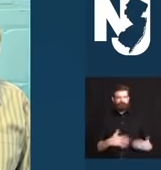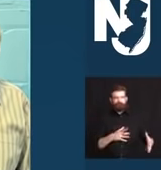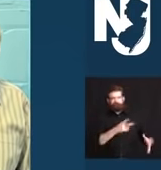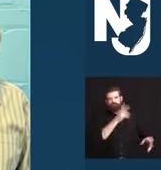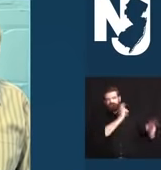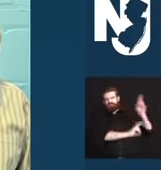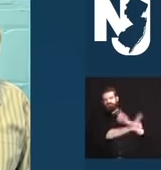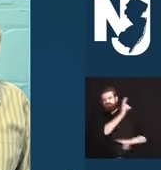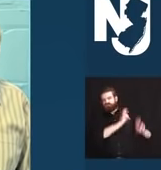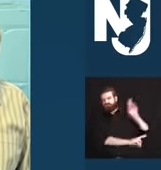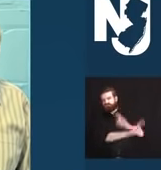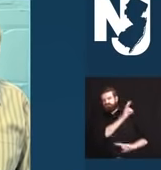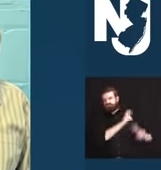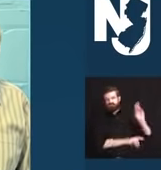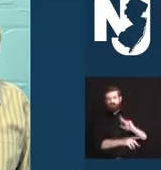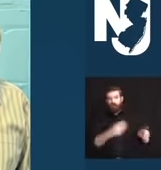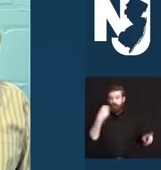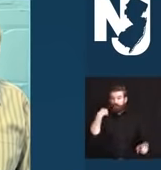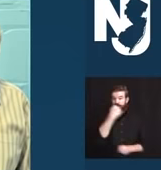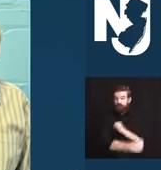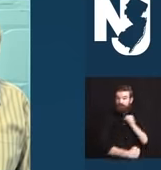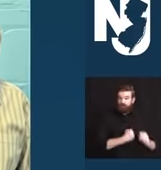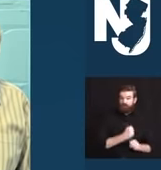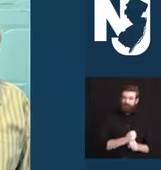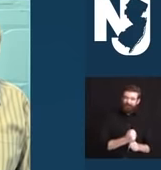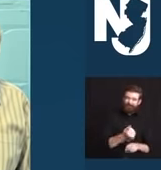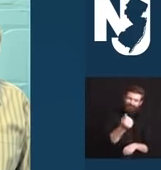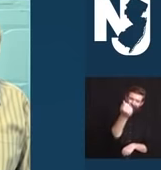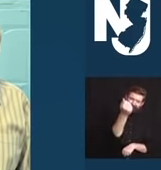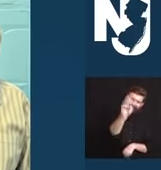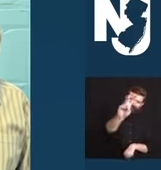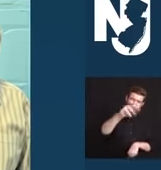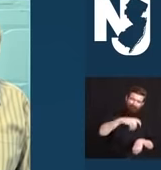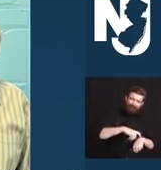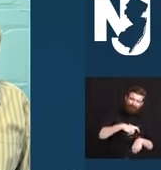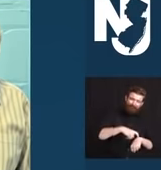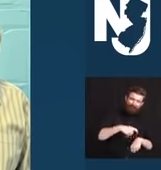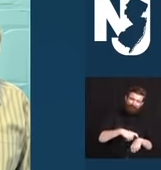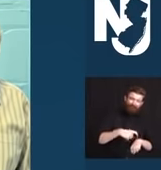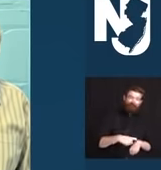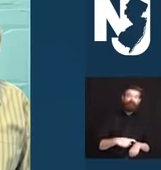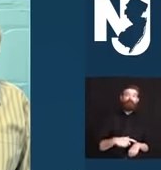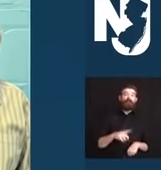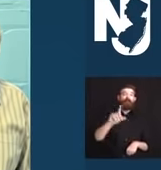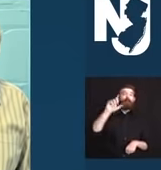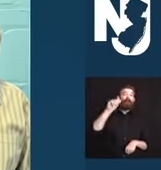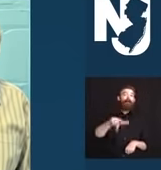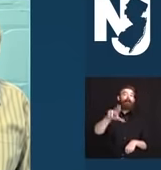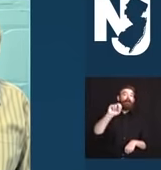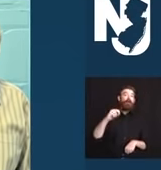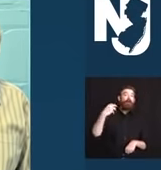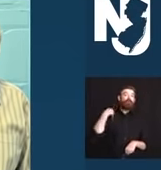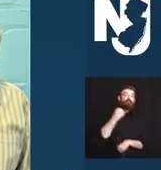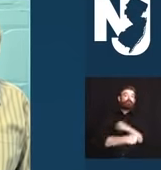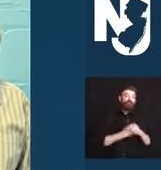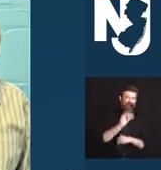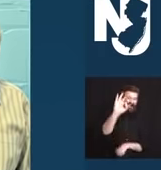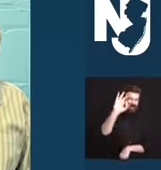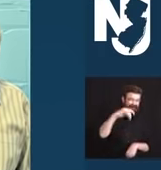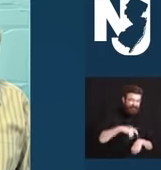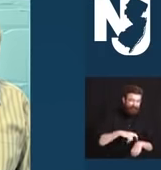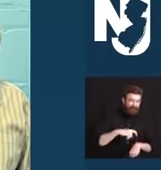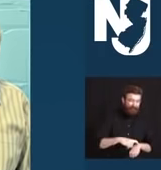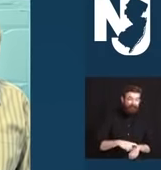16 times. League Coach of the Year 8 times, twice recognized as Essex County Coach of the